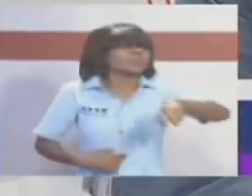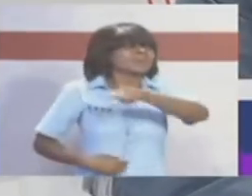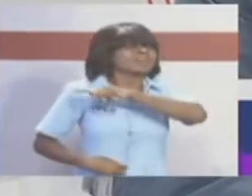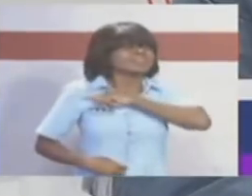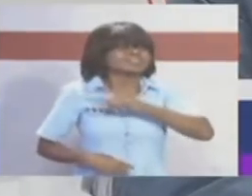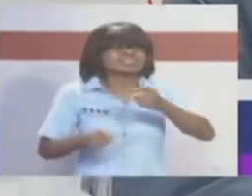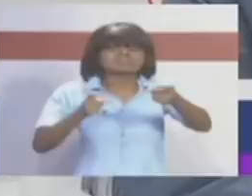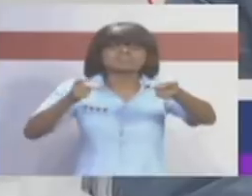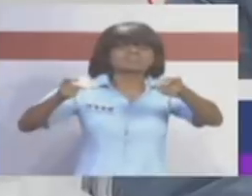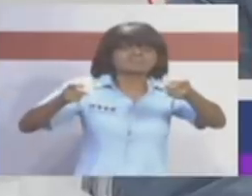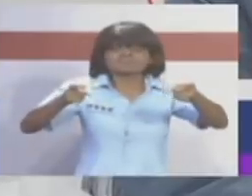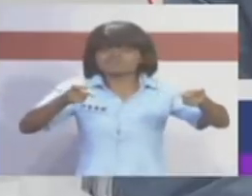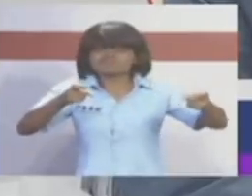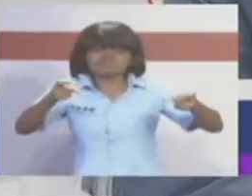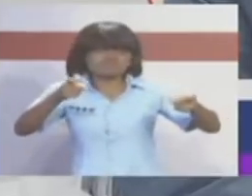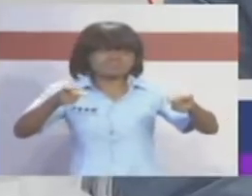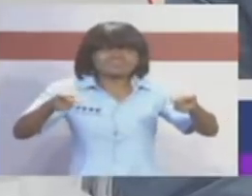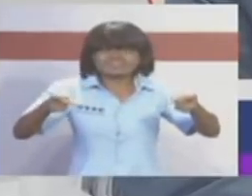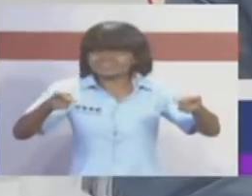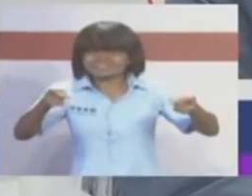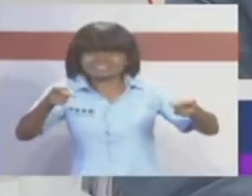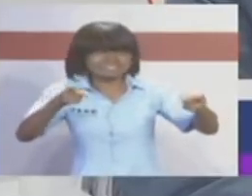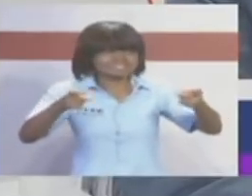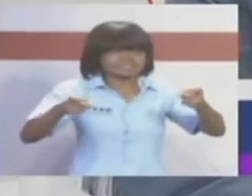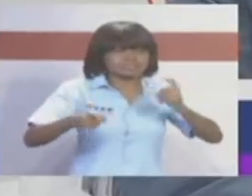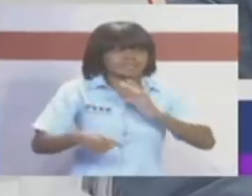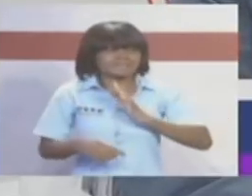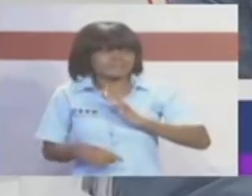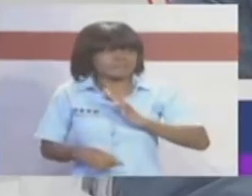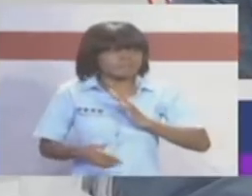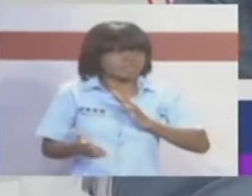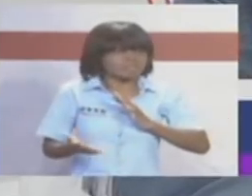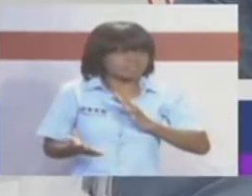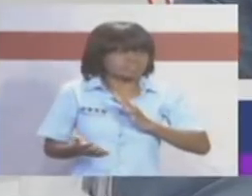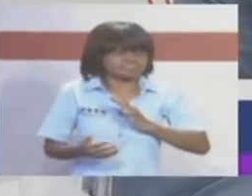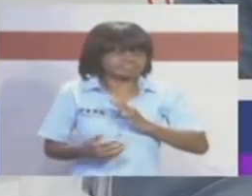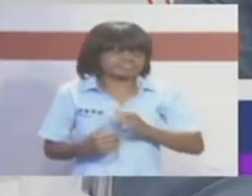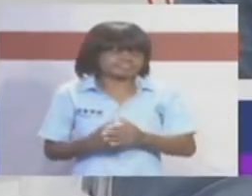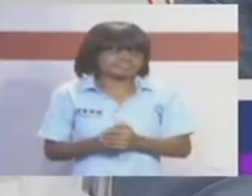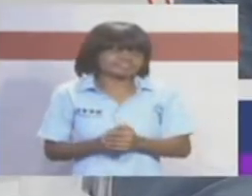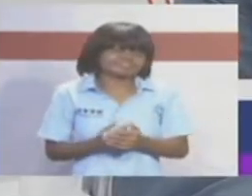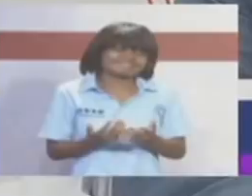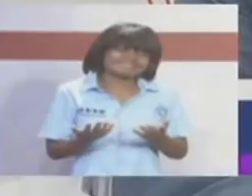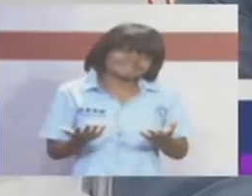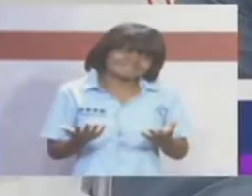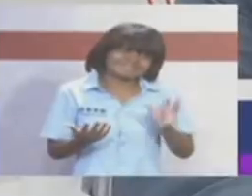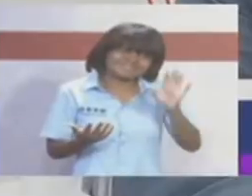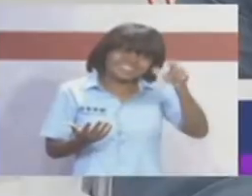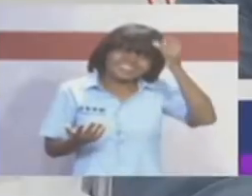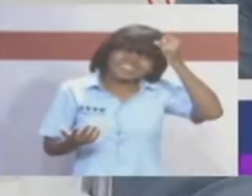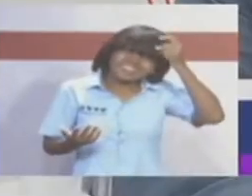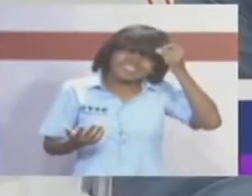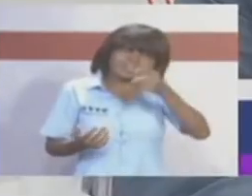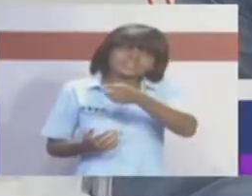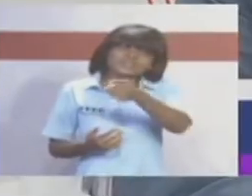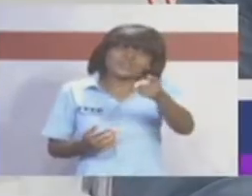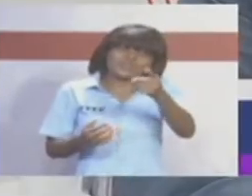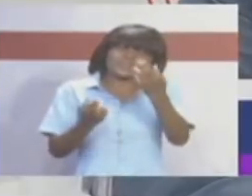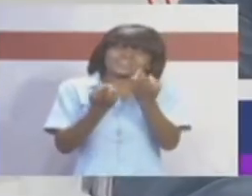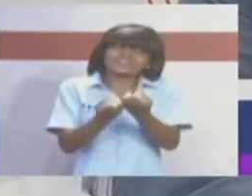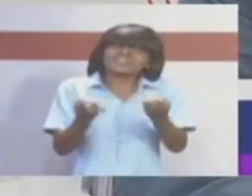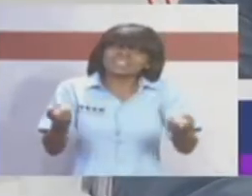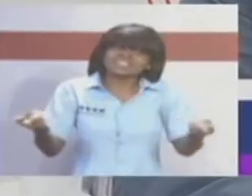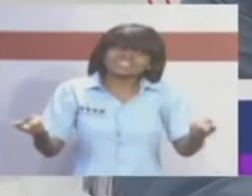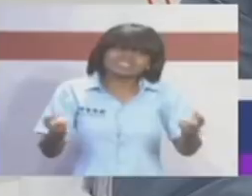that care in response to demand is limited by resources. So at this point in time, we